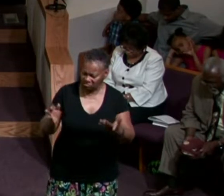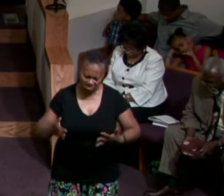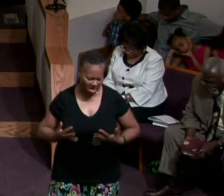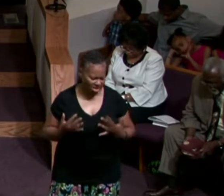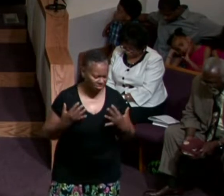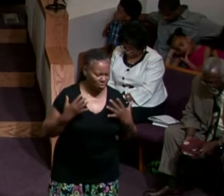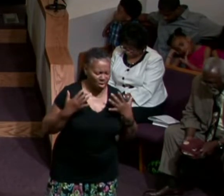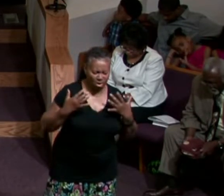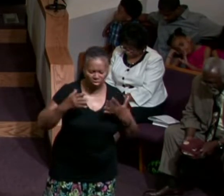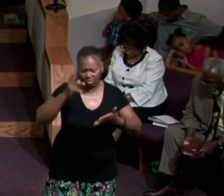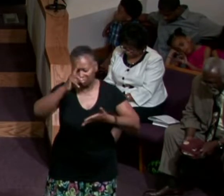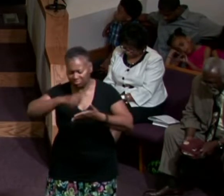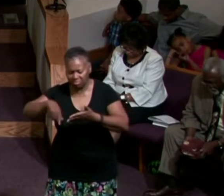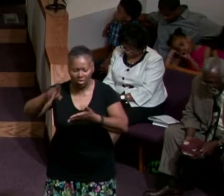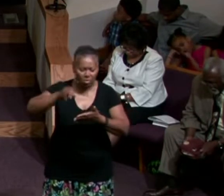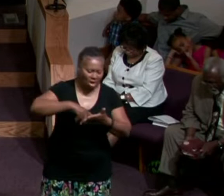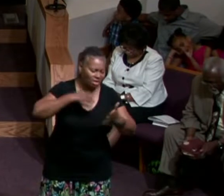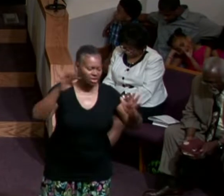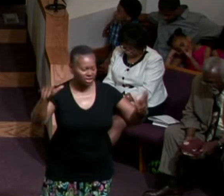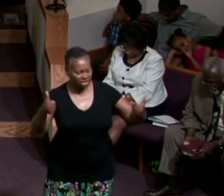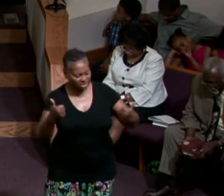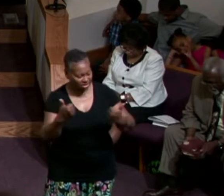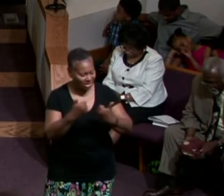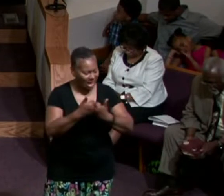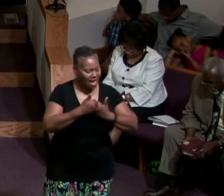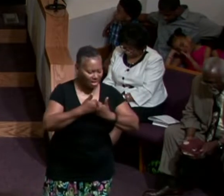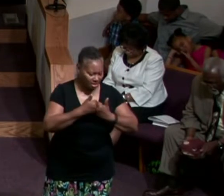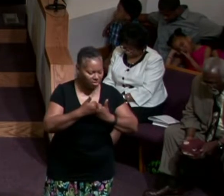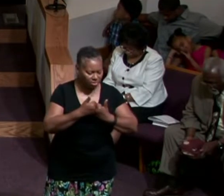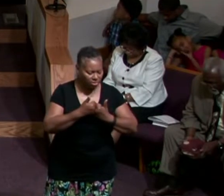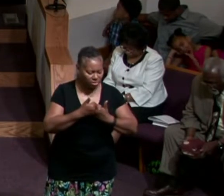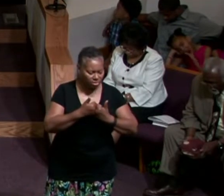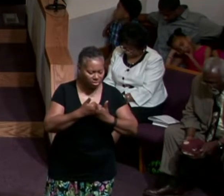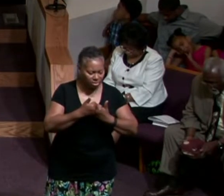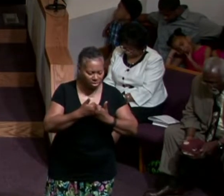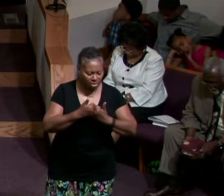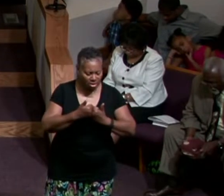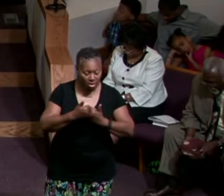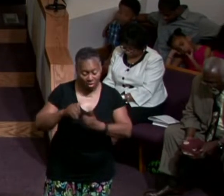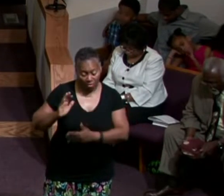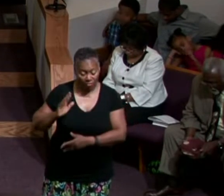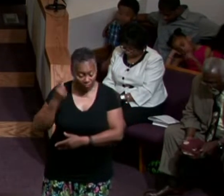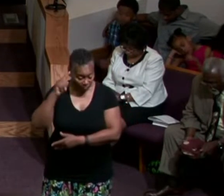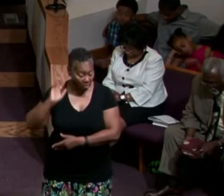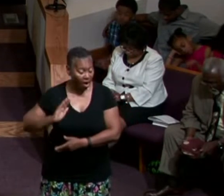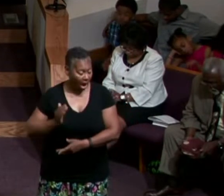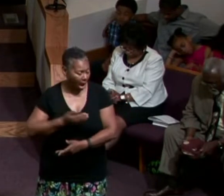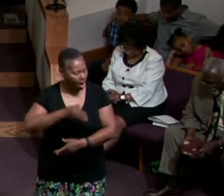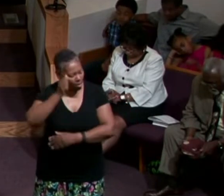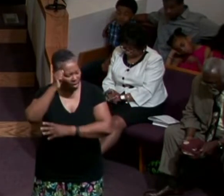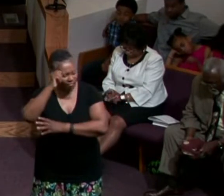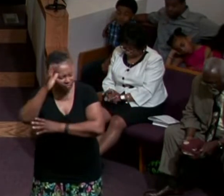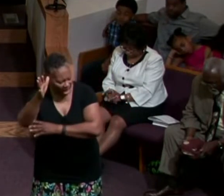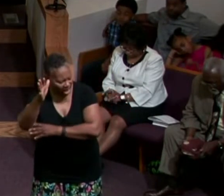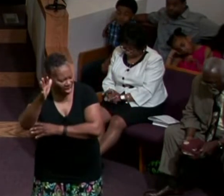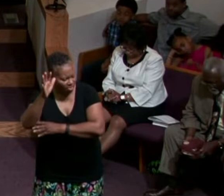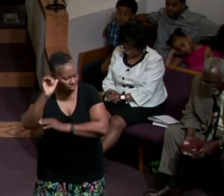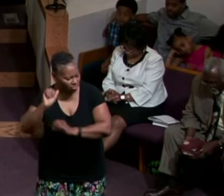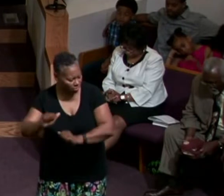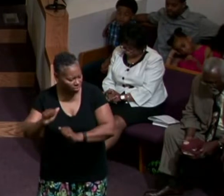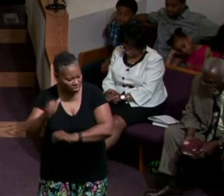inspiration, correction, challenge to our fathers, our potential